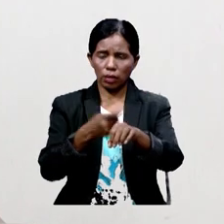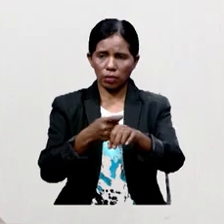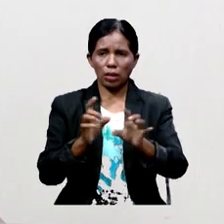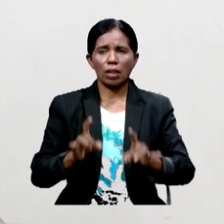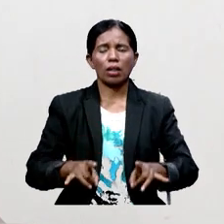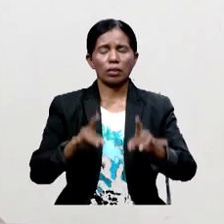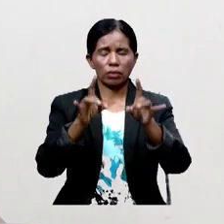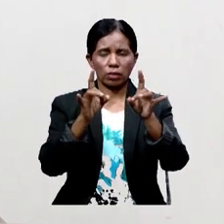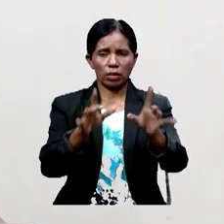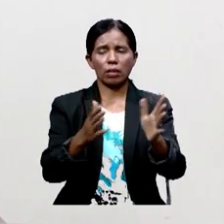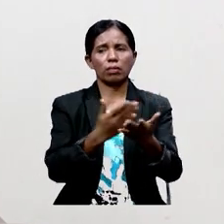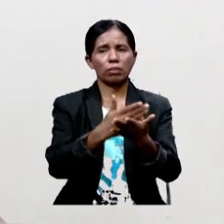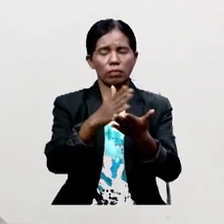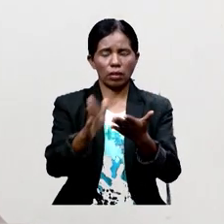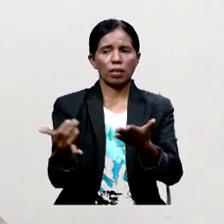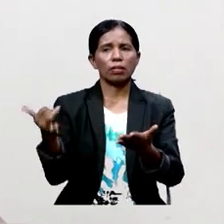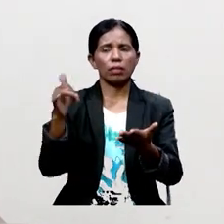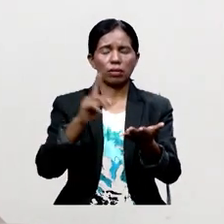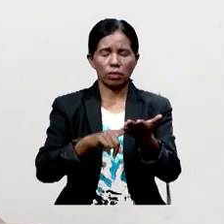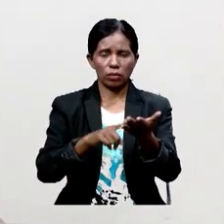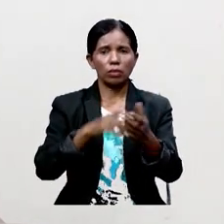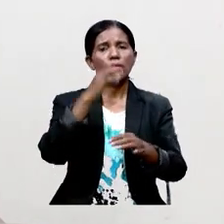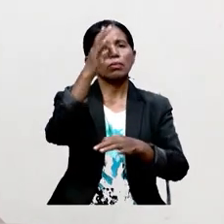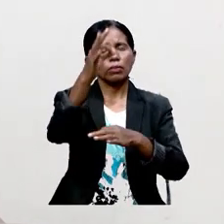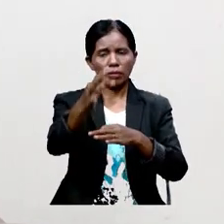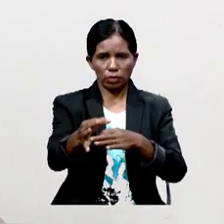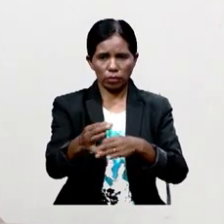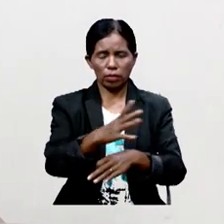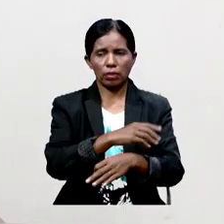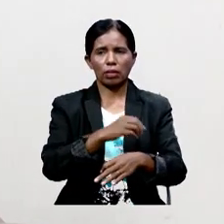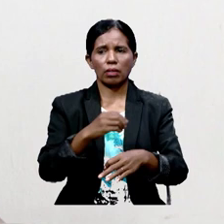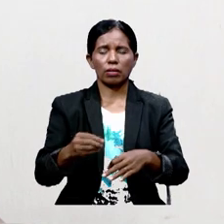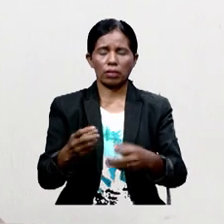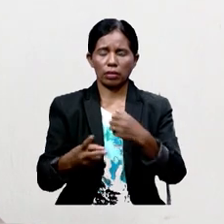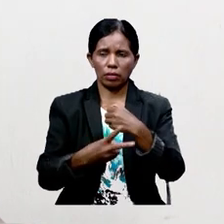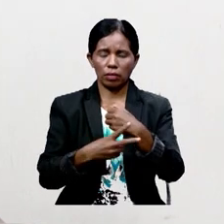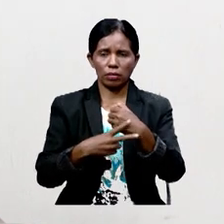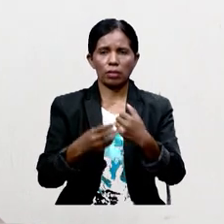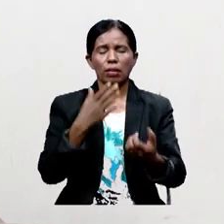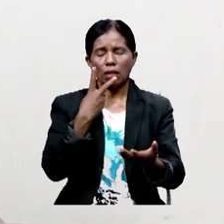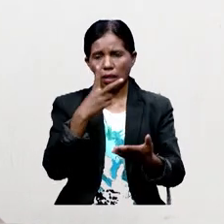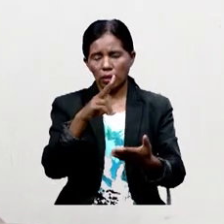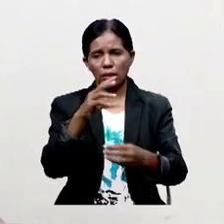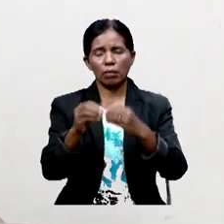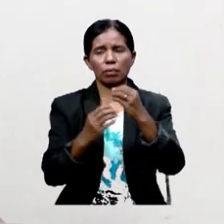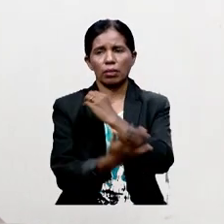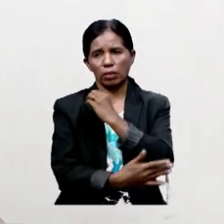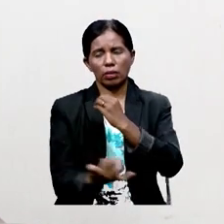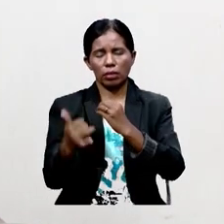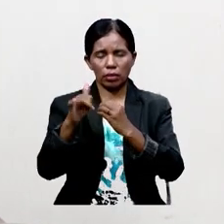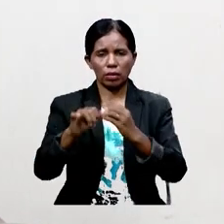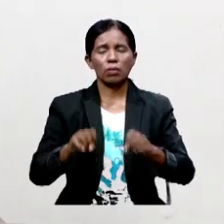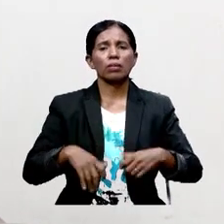host a discussion on the future of the Southeast Asia region and how we work